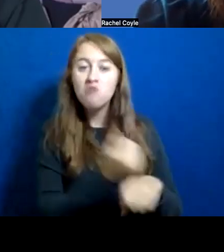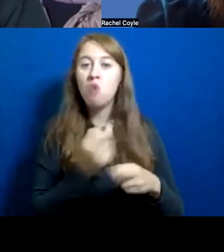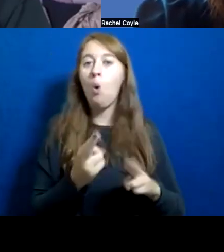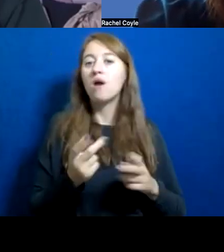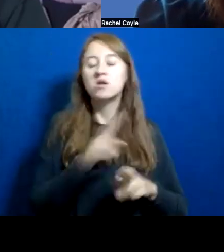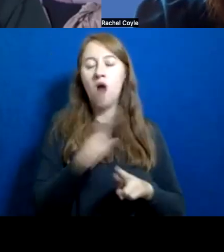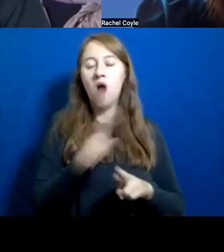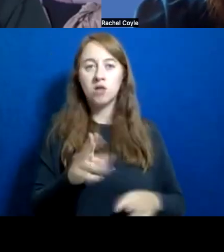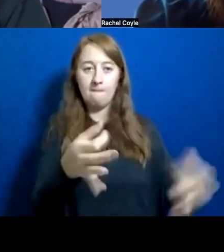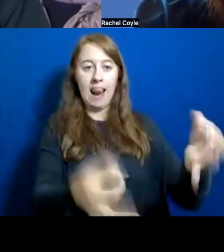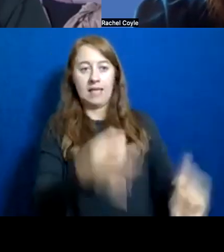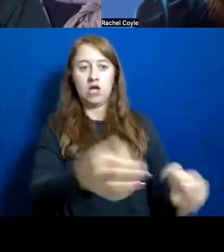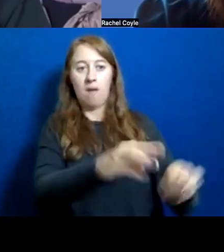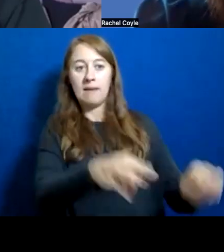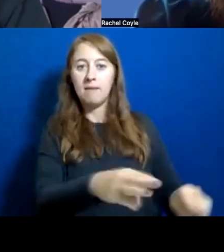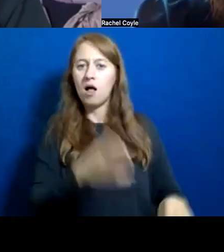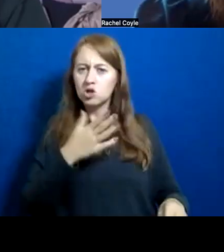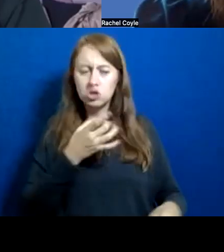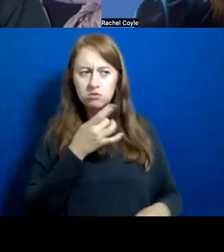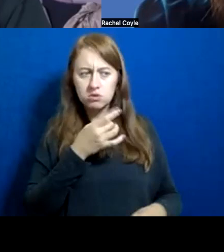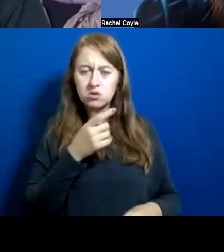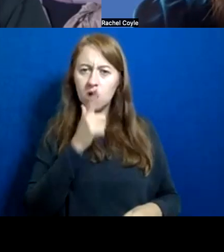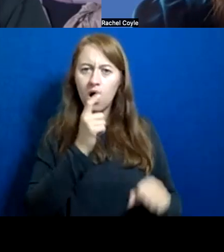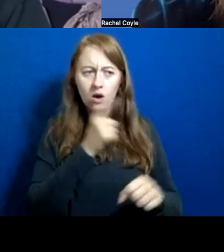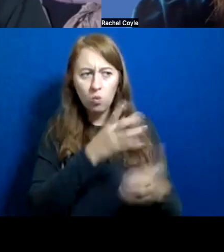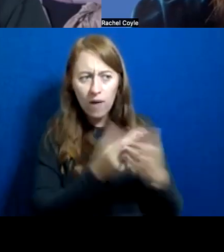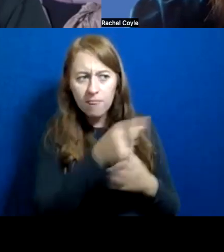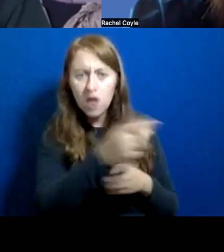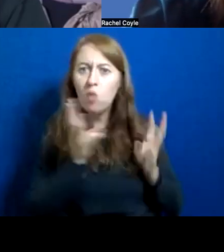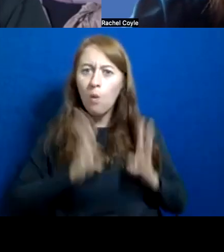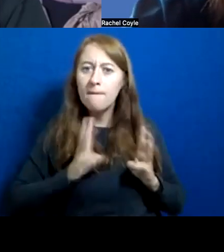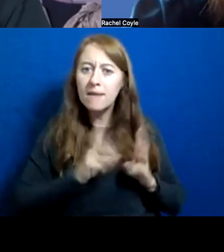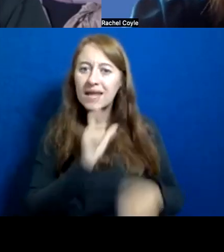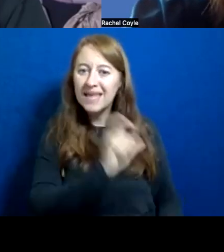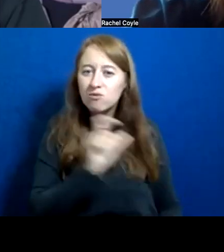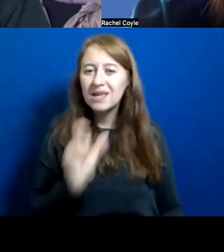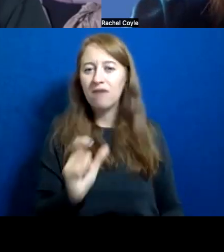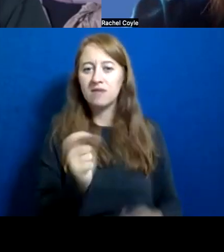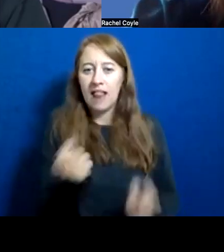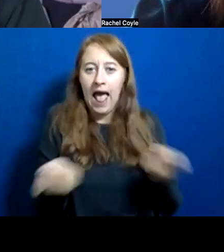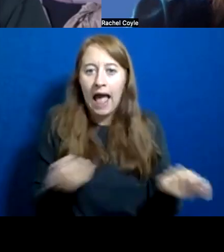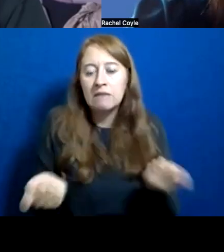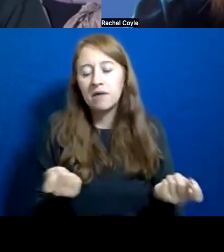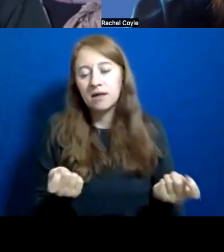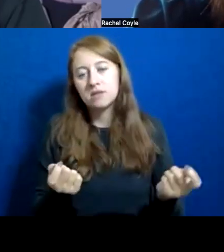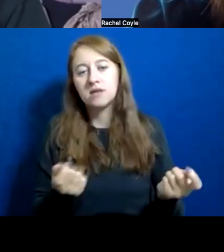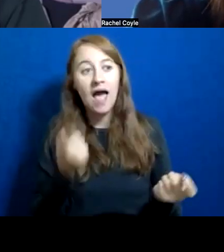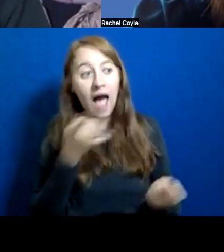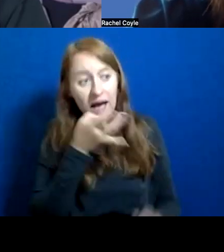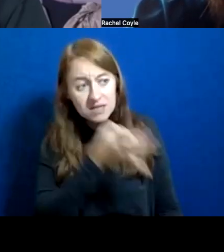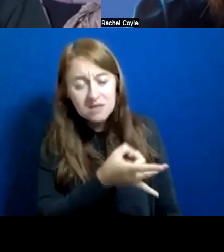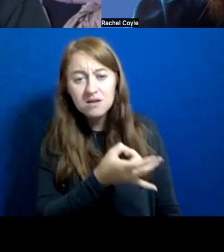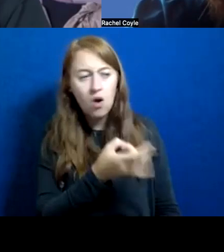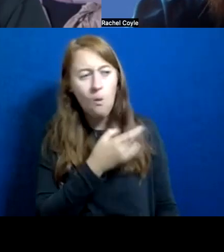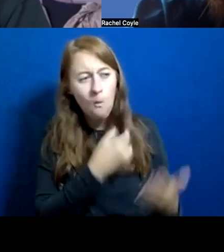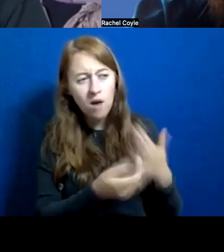people who, you know, run the council from the inside, and ask them what is the next step, like what are the issues that are